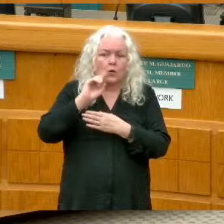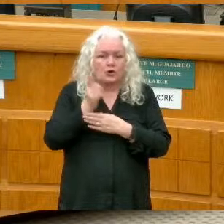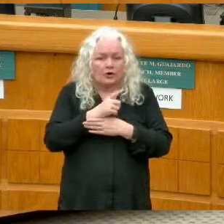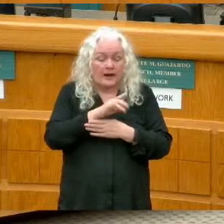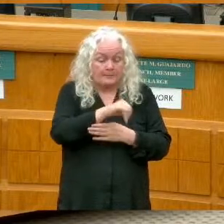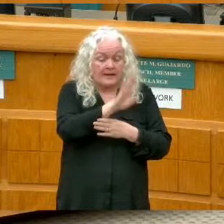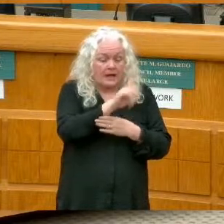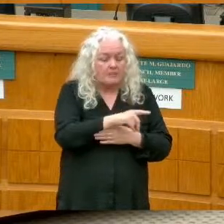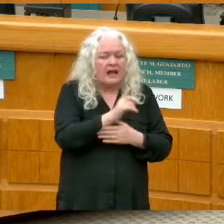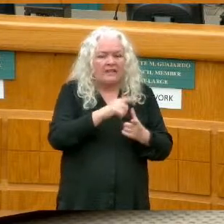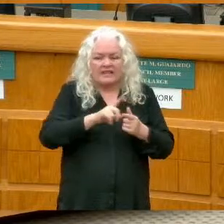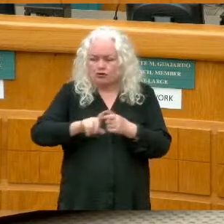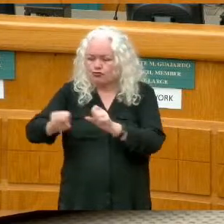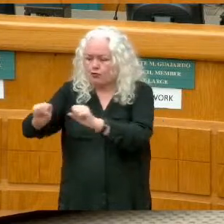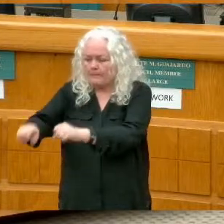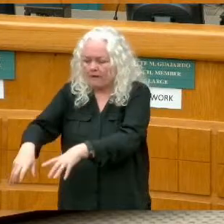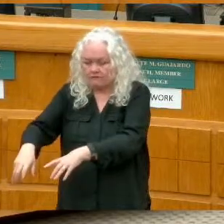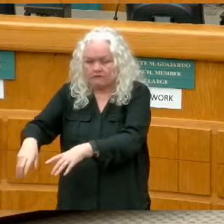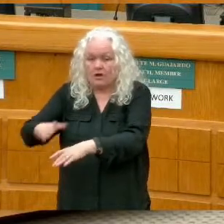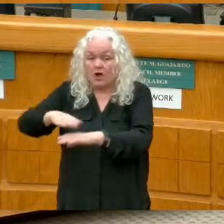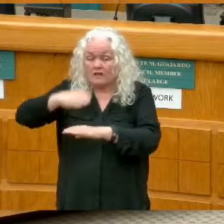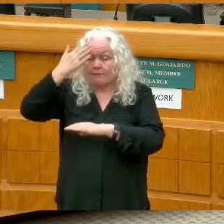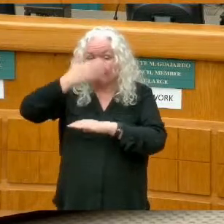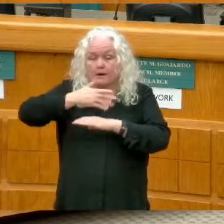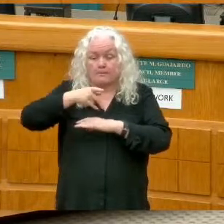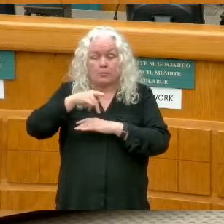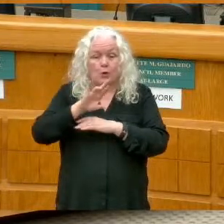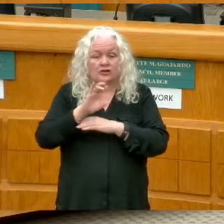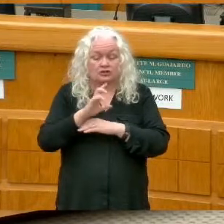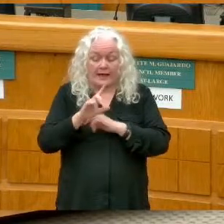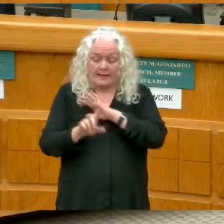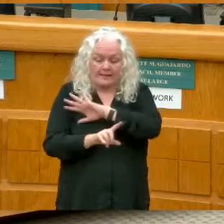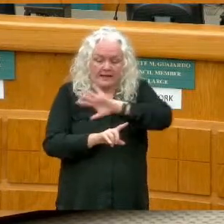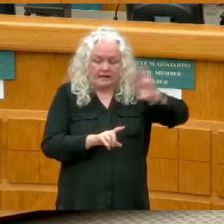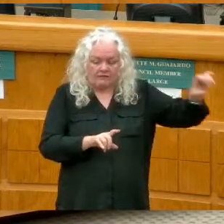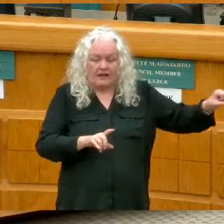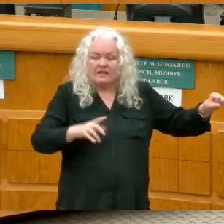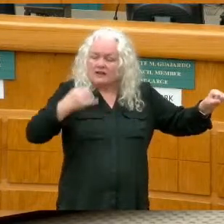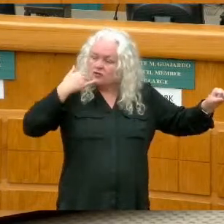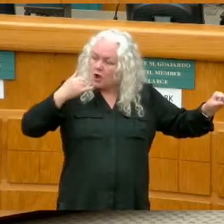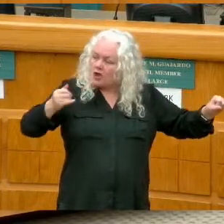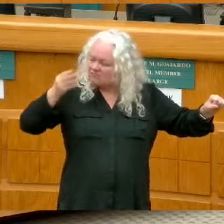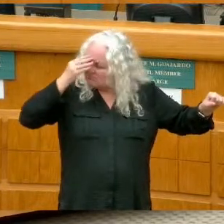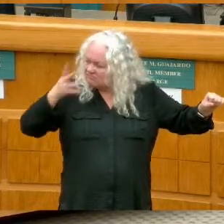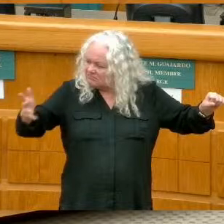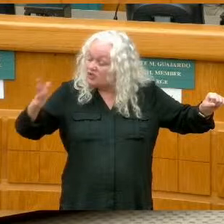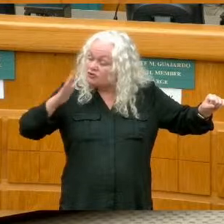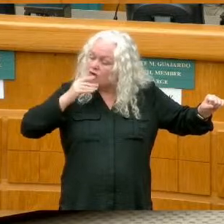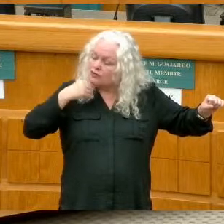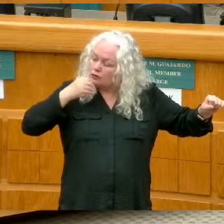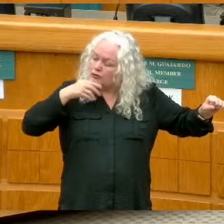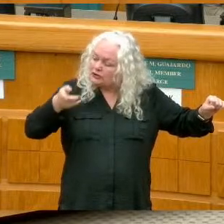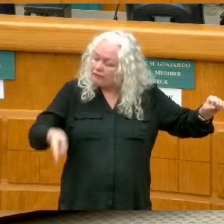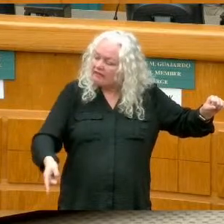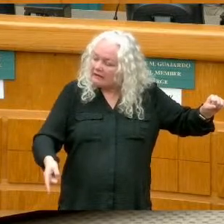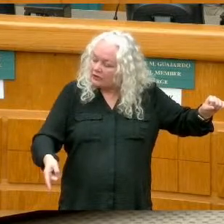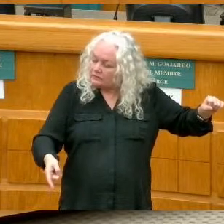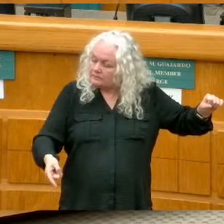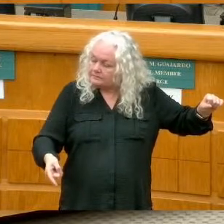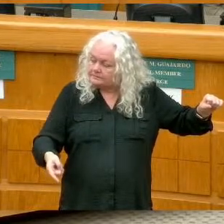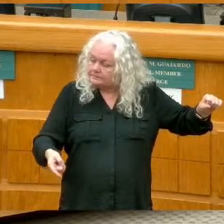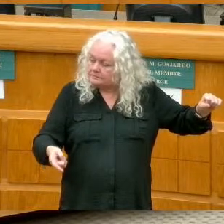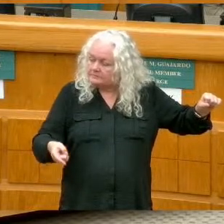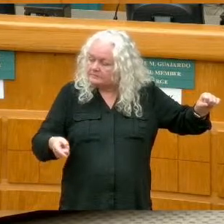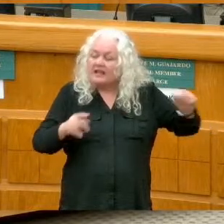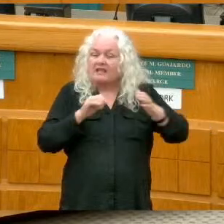picked up, and then they can drop it off on their front porch, walk away and call them and let them know the groceries are there